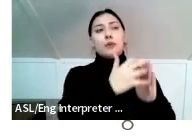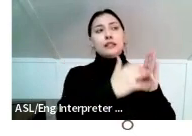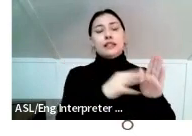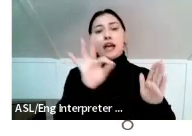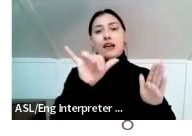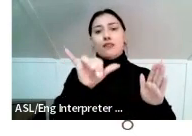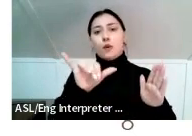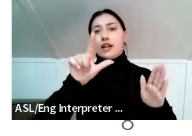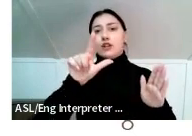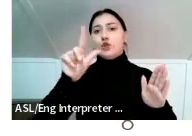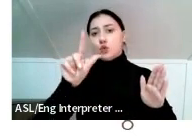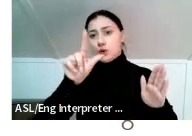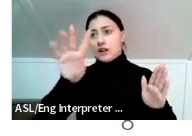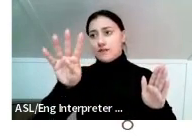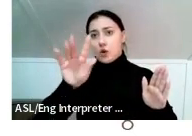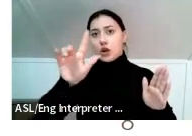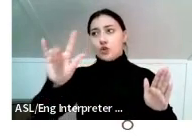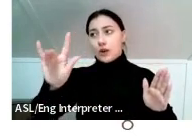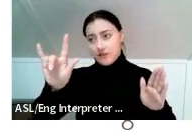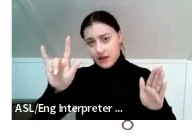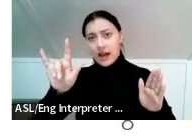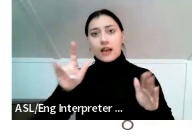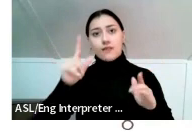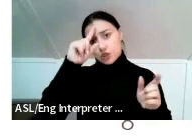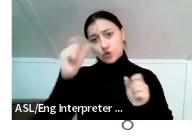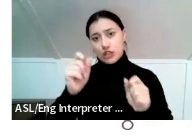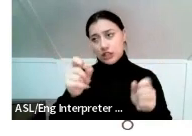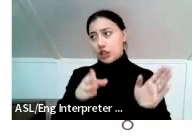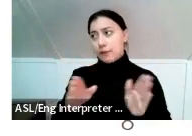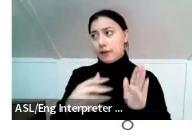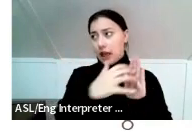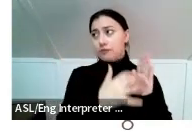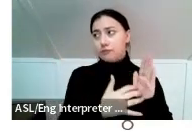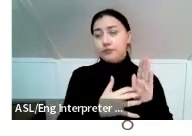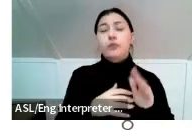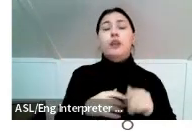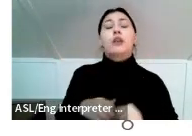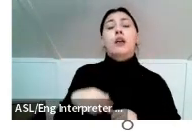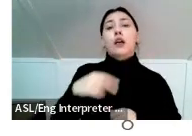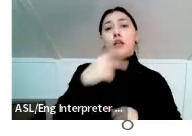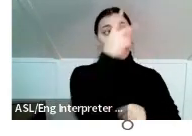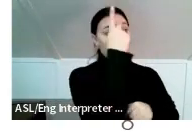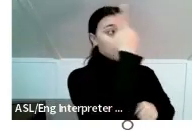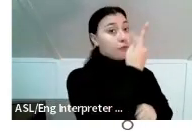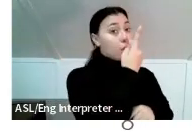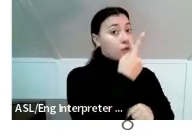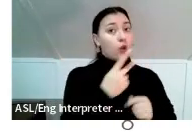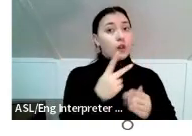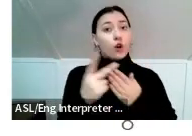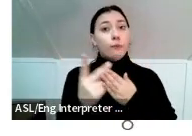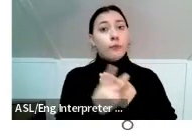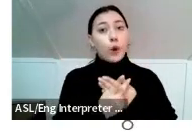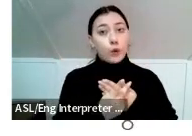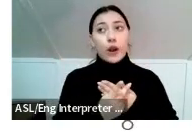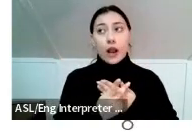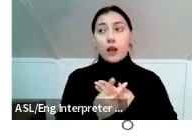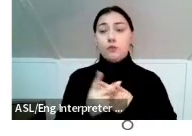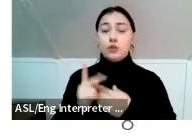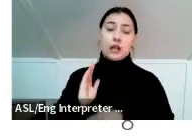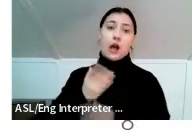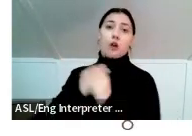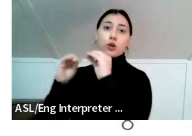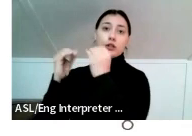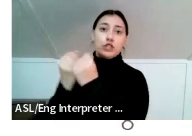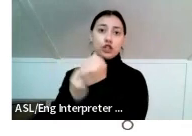FY26 strategic plan. The portfolio program, which had been our organization support program